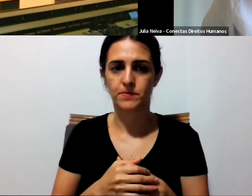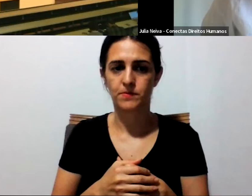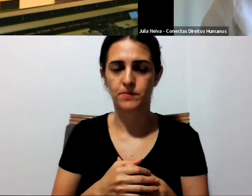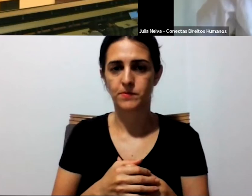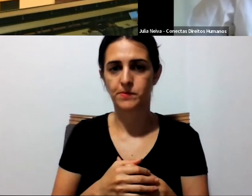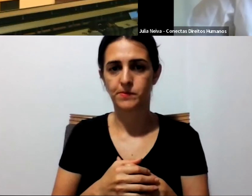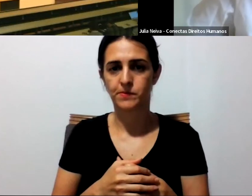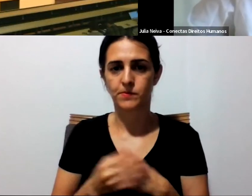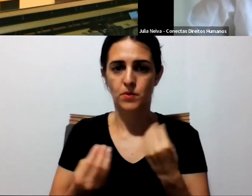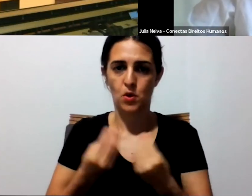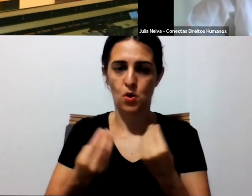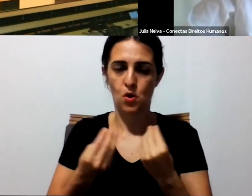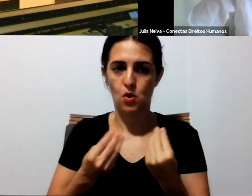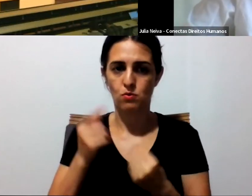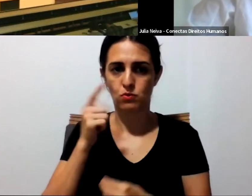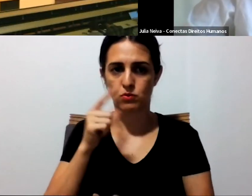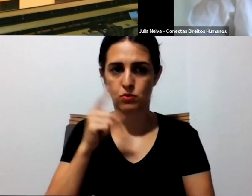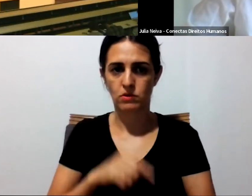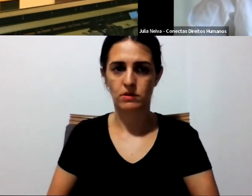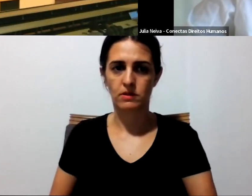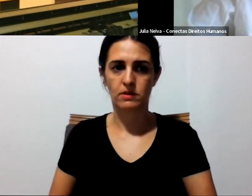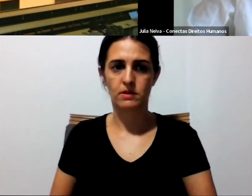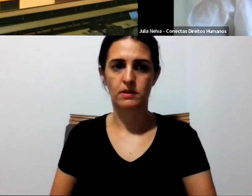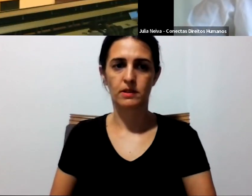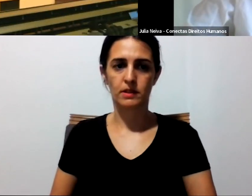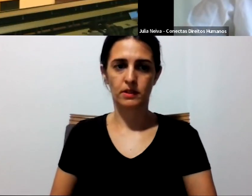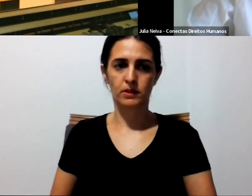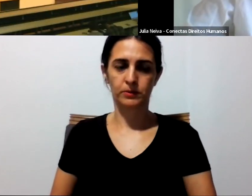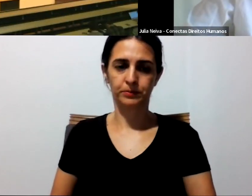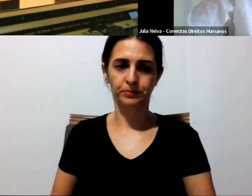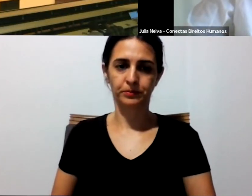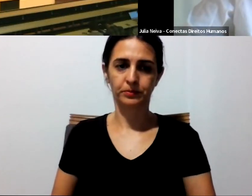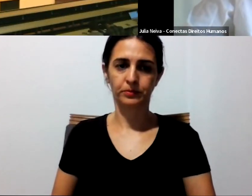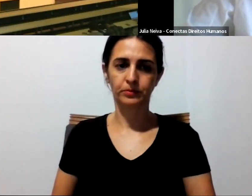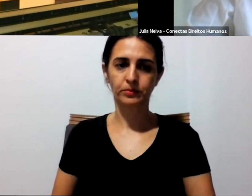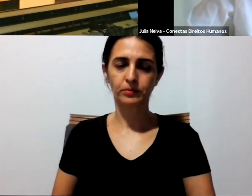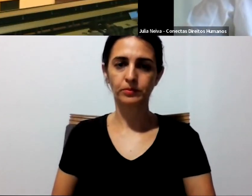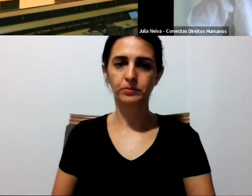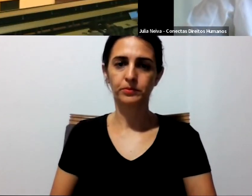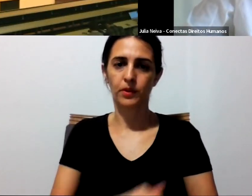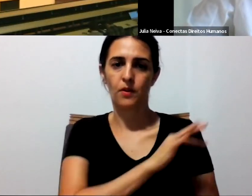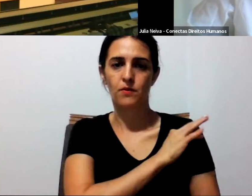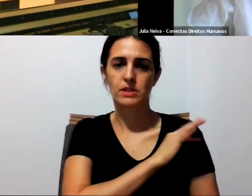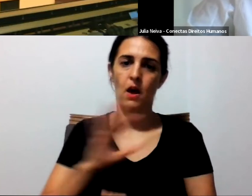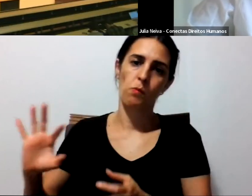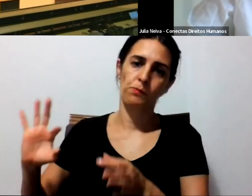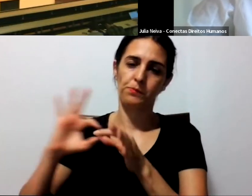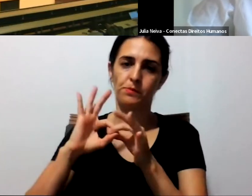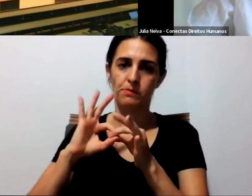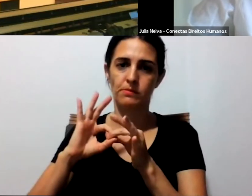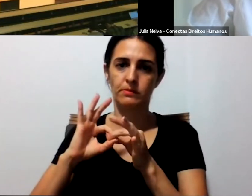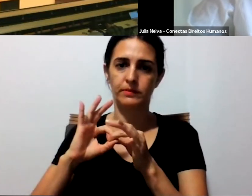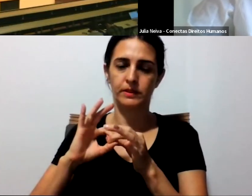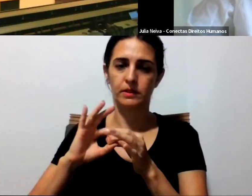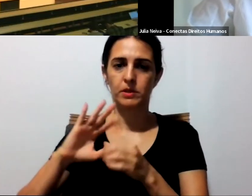Andreas, you want to take the first part on the private sector and how to engage in the process, and Ambassador on the second